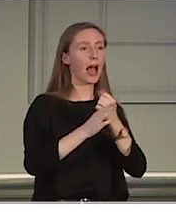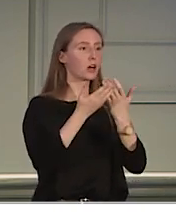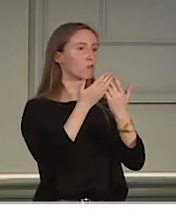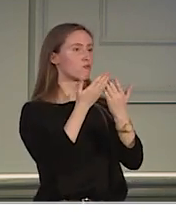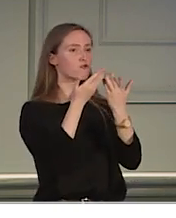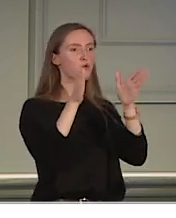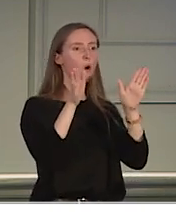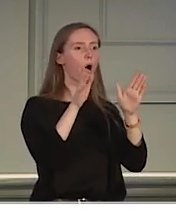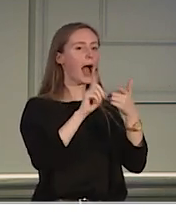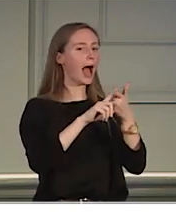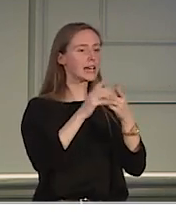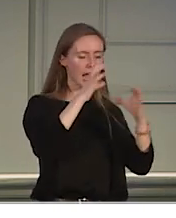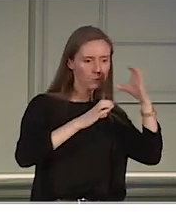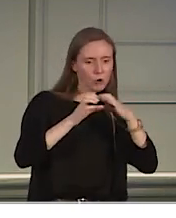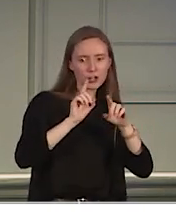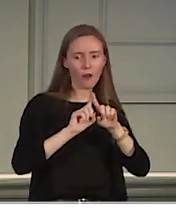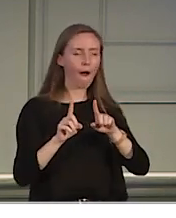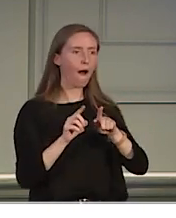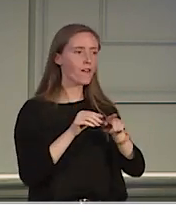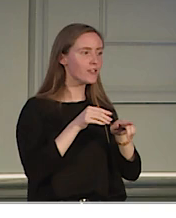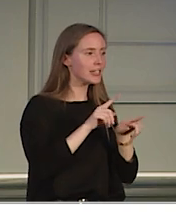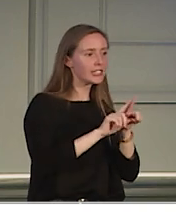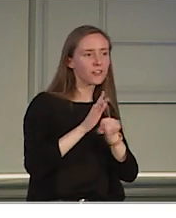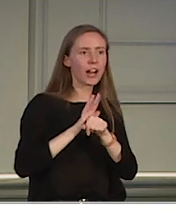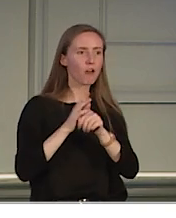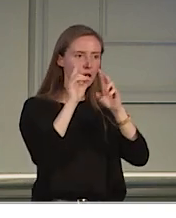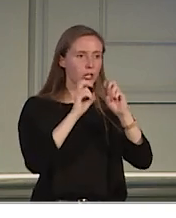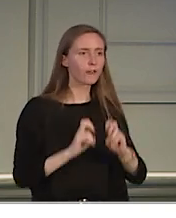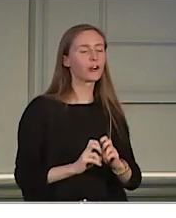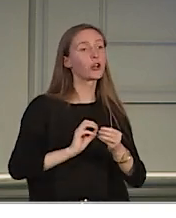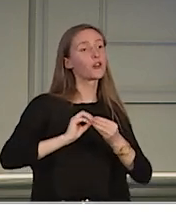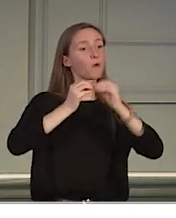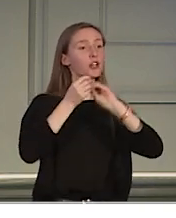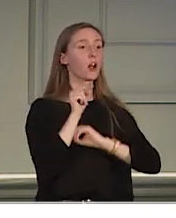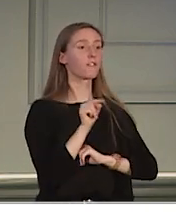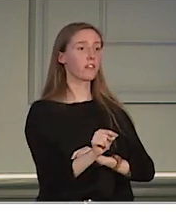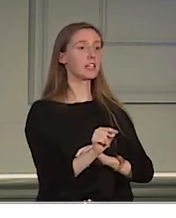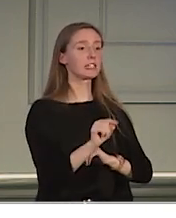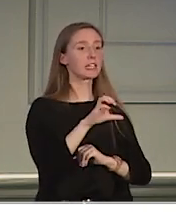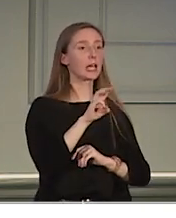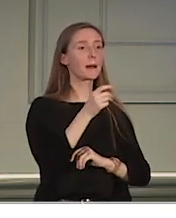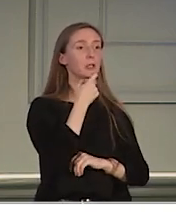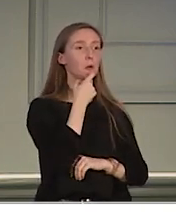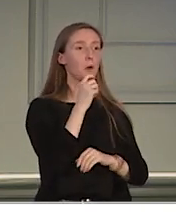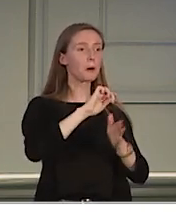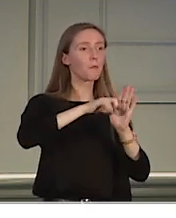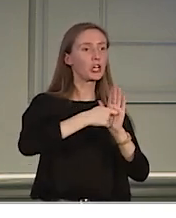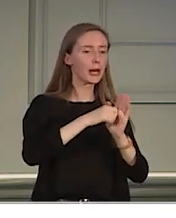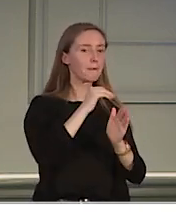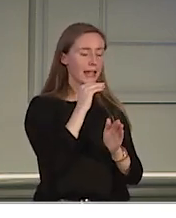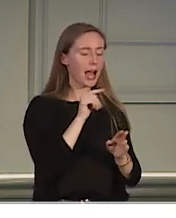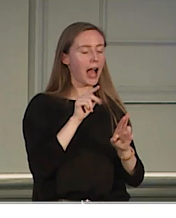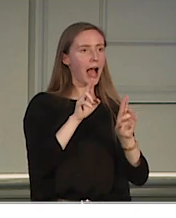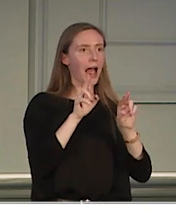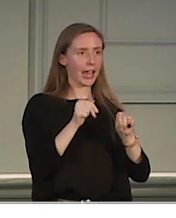of interdisciplinary research. The construction of this Capstone project presented as a starting point for further development in this